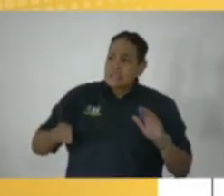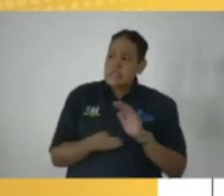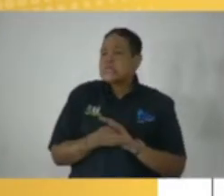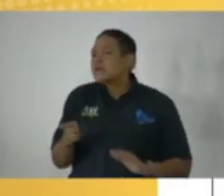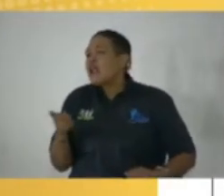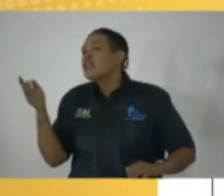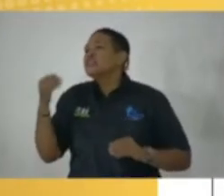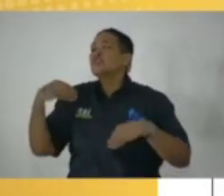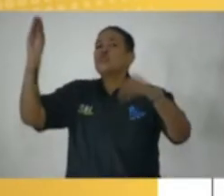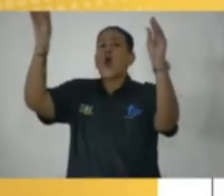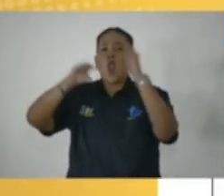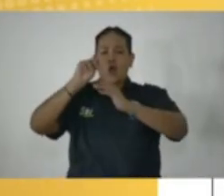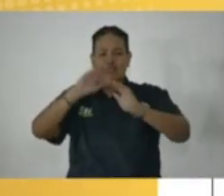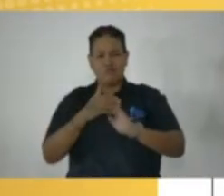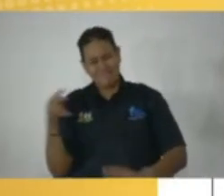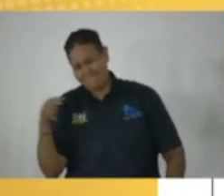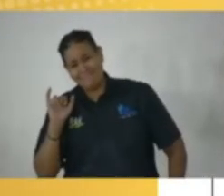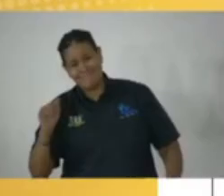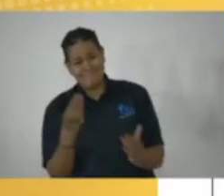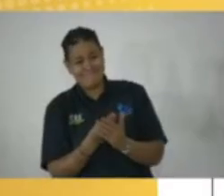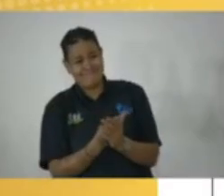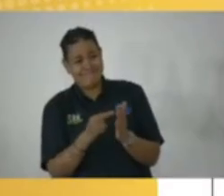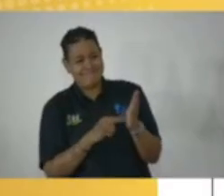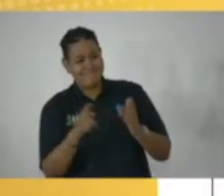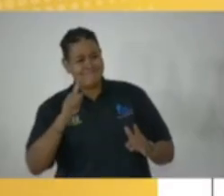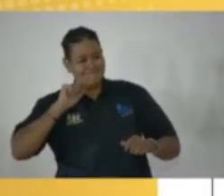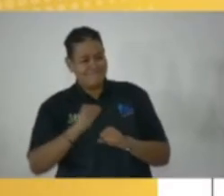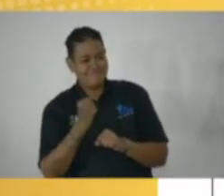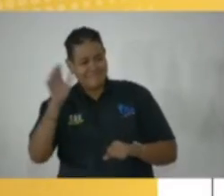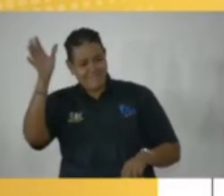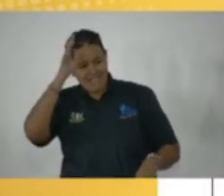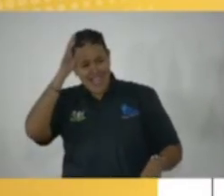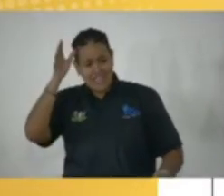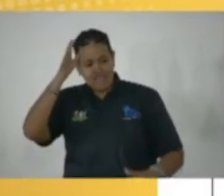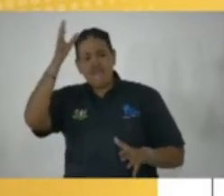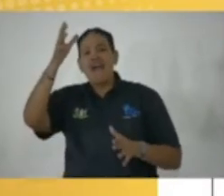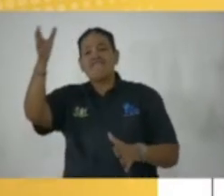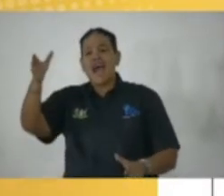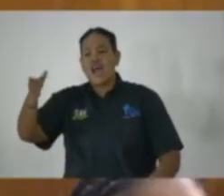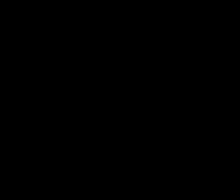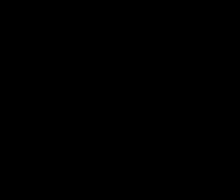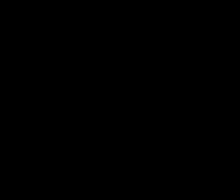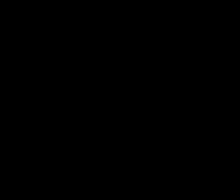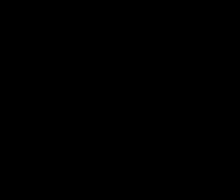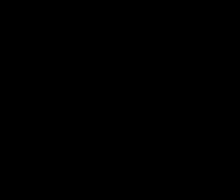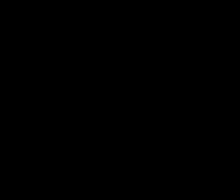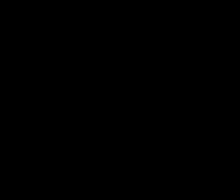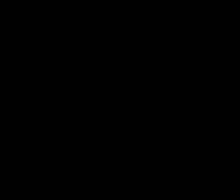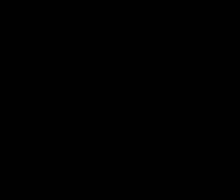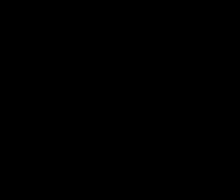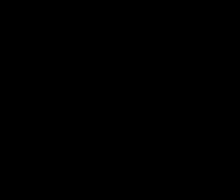fiscal rules that he's claiming to be father, godfather, or grandfather of. Yes.